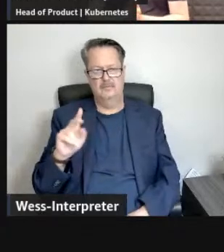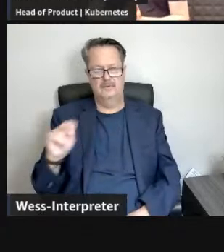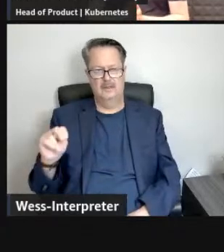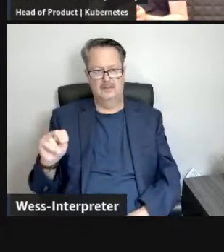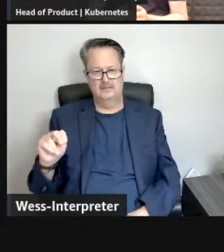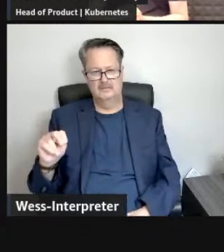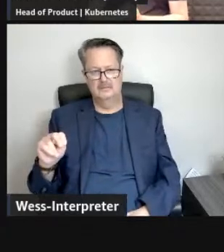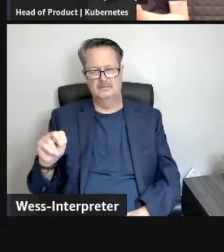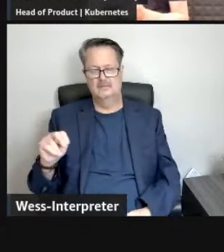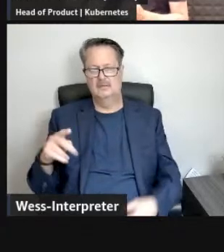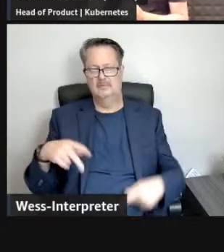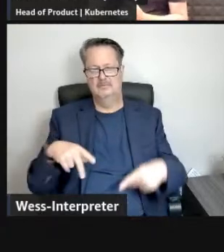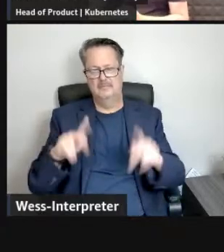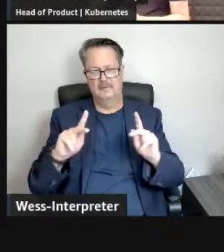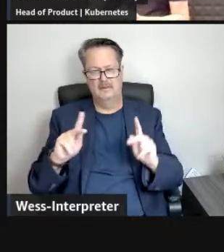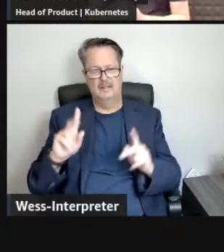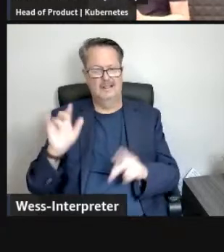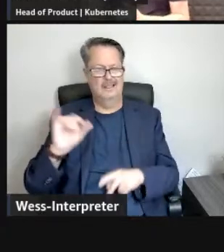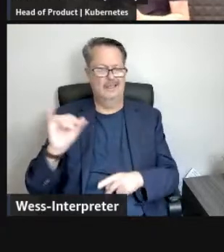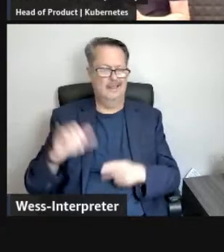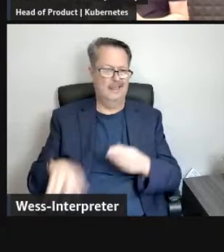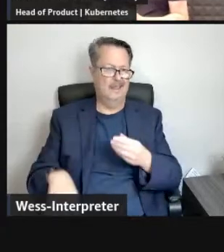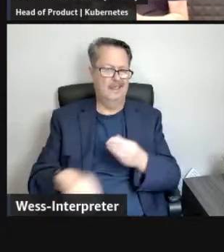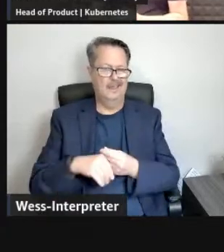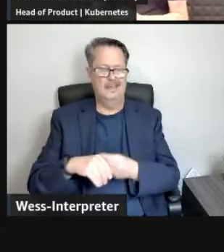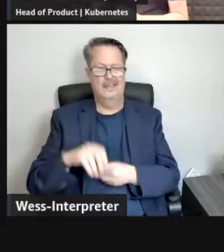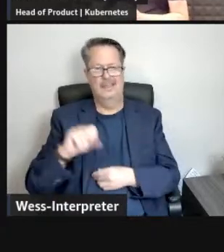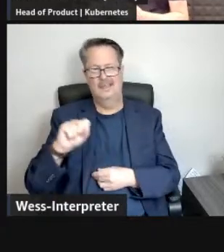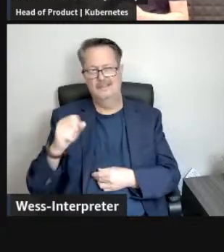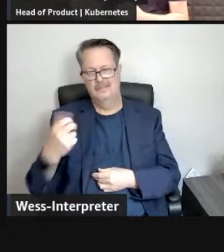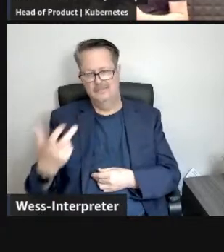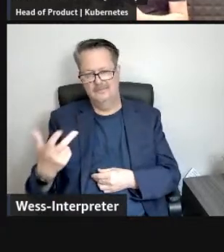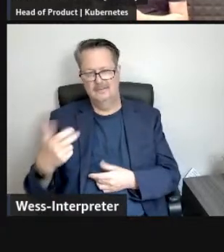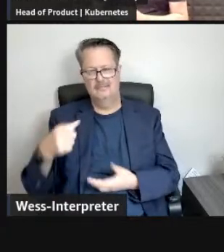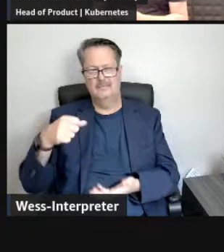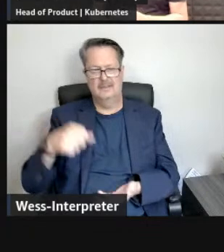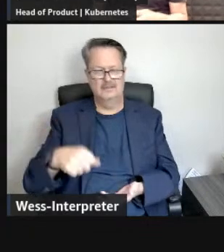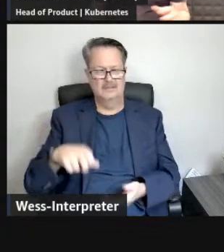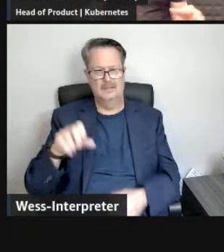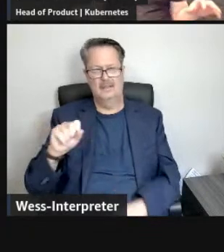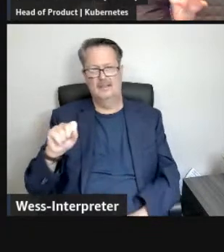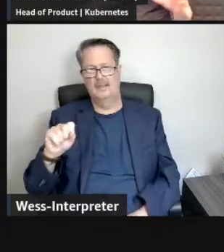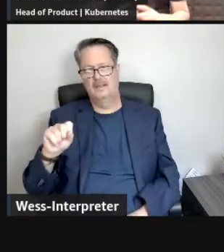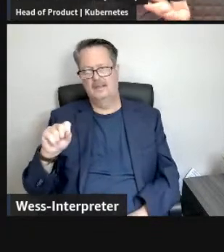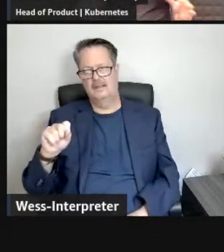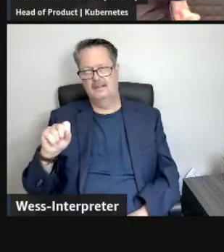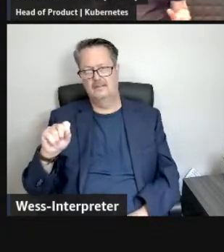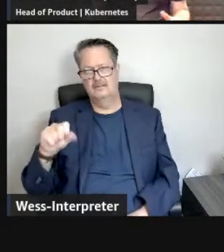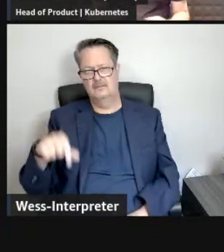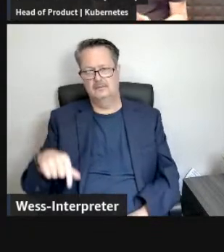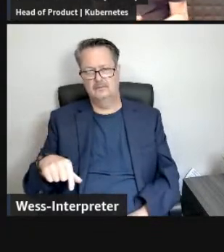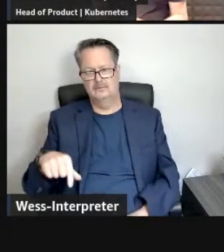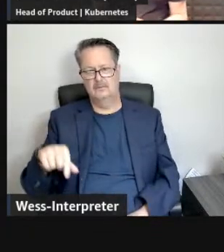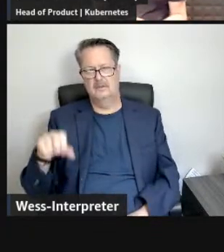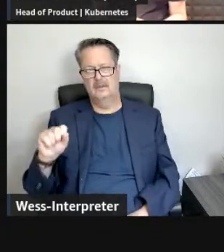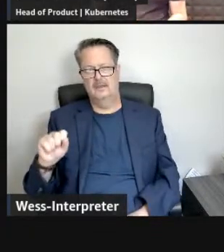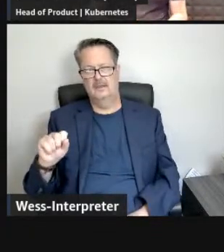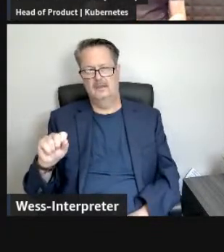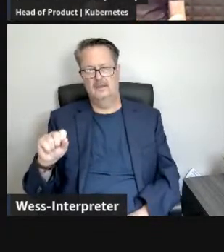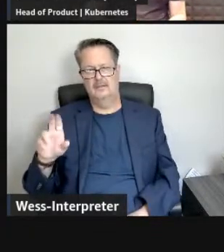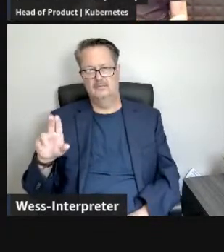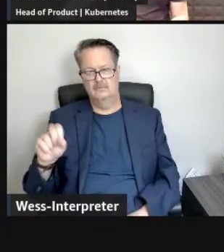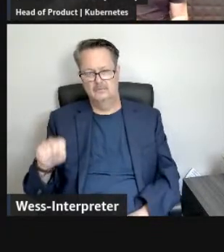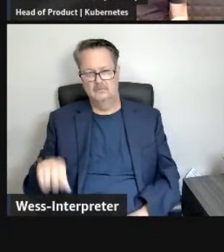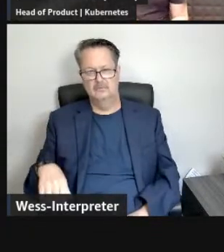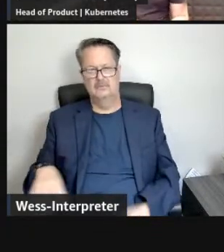things like add S3 buckets or RDS databases or SQS queues alongside your Kubernetes applications